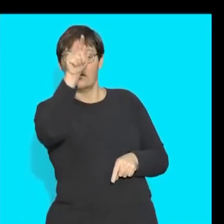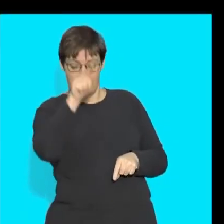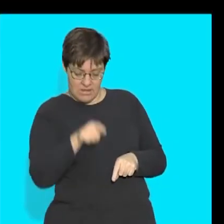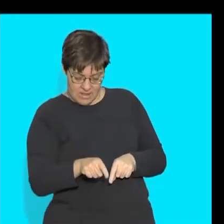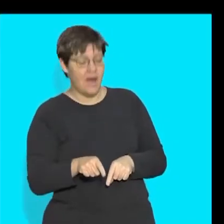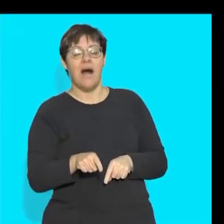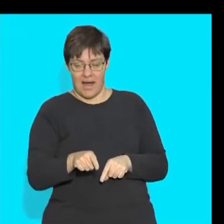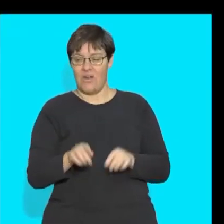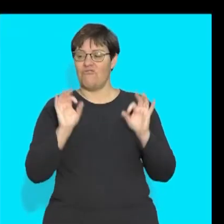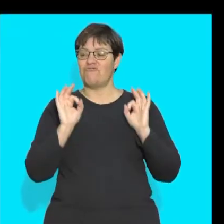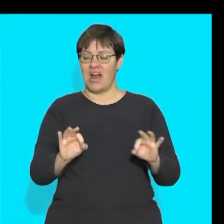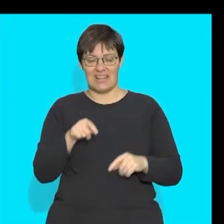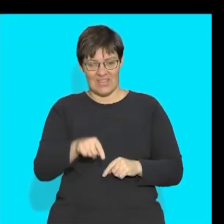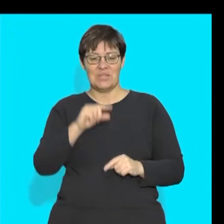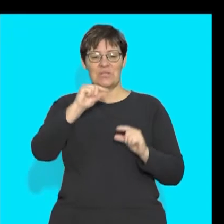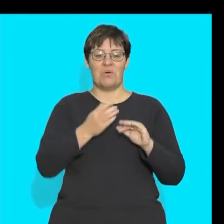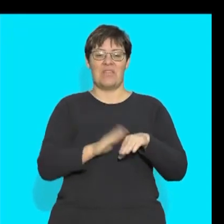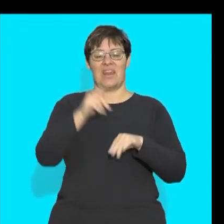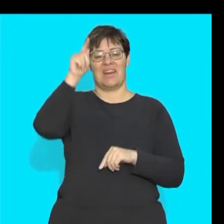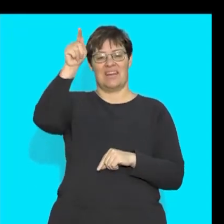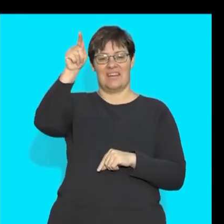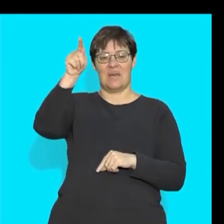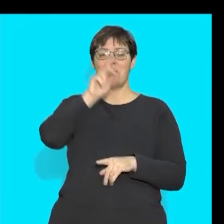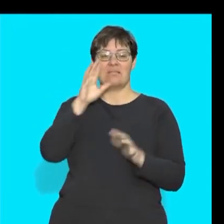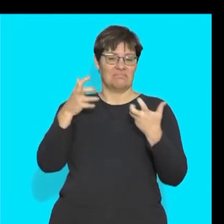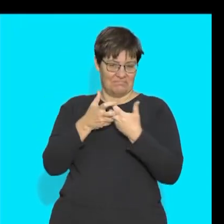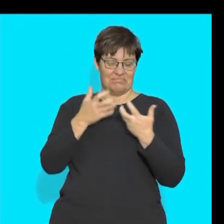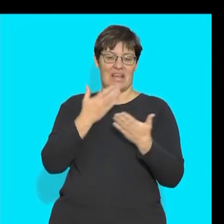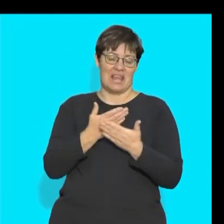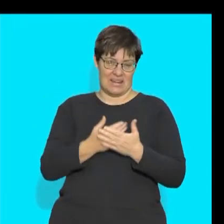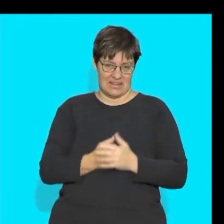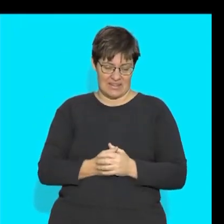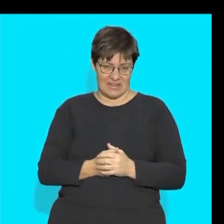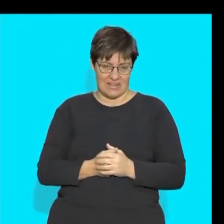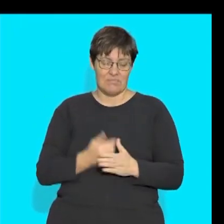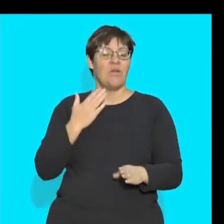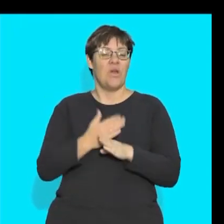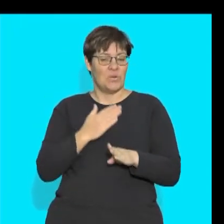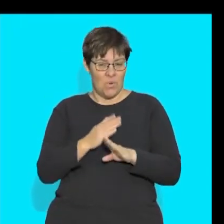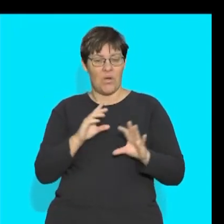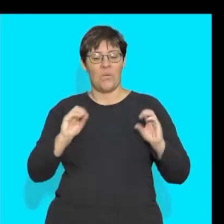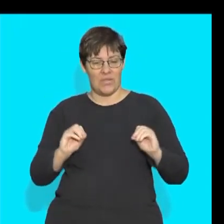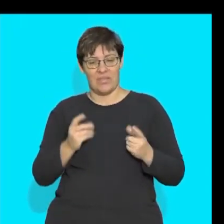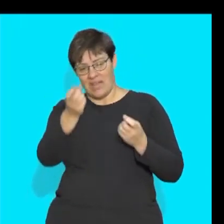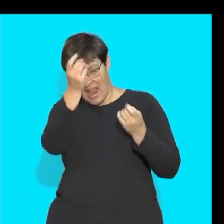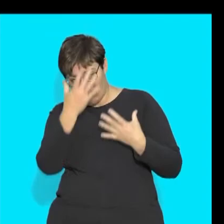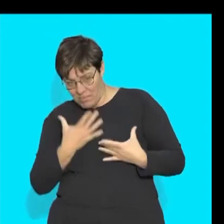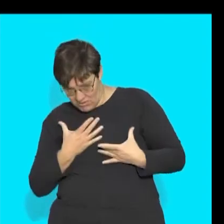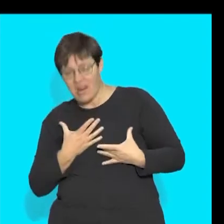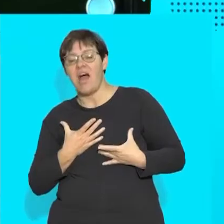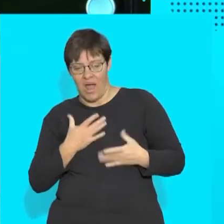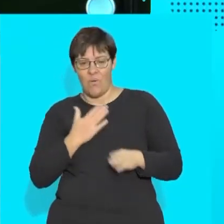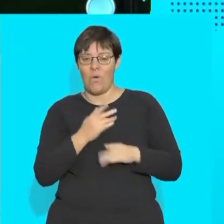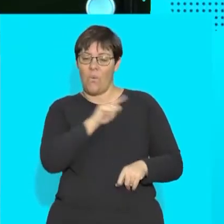go, does that answer make sense? Does it work with the information I'm